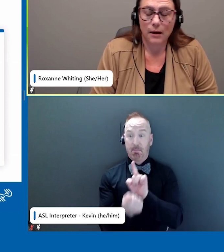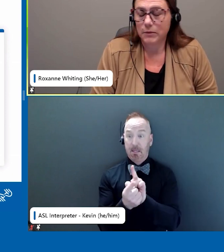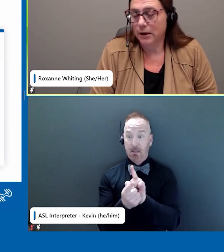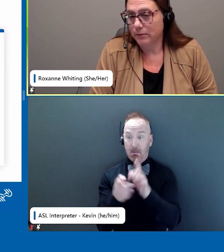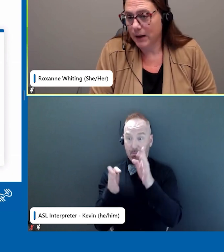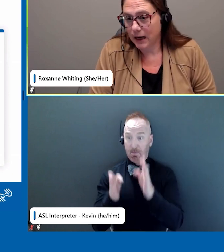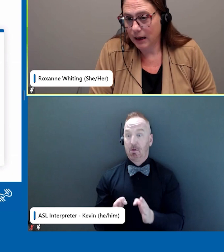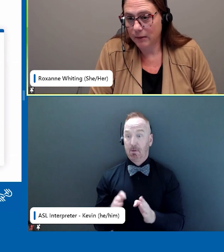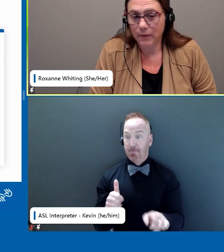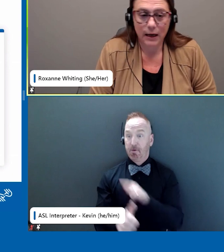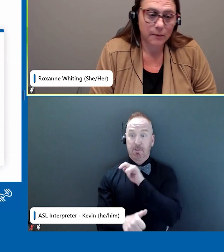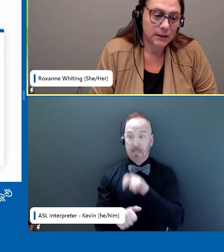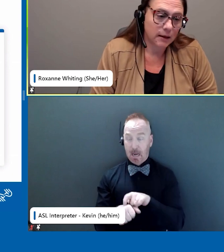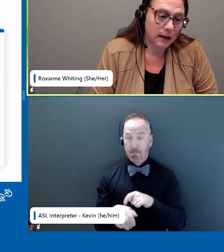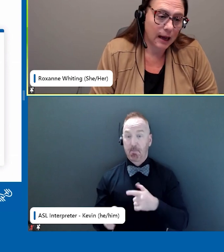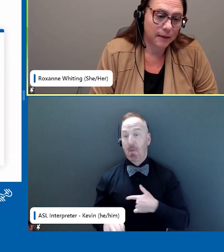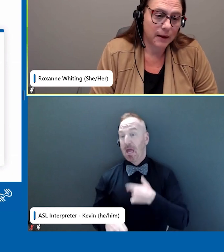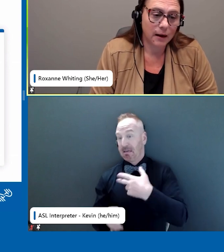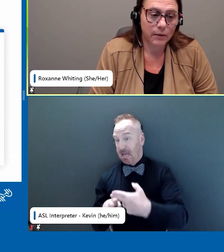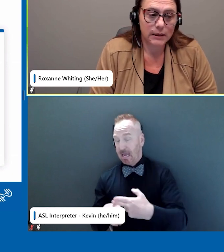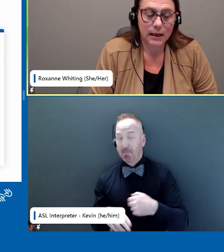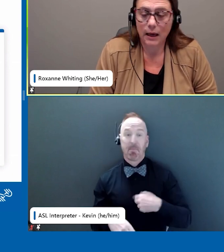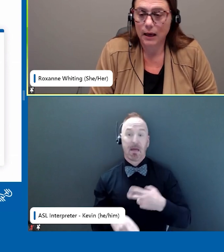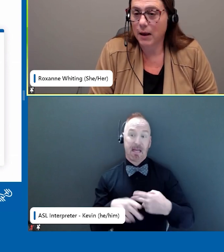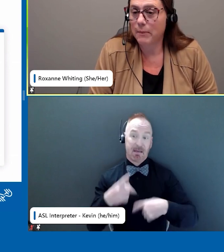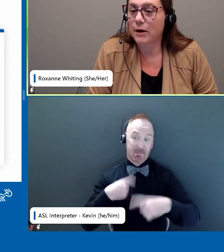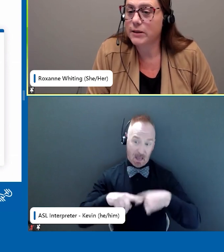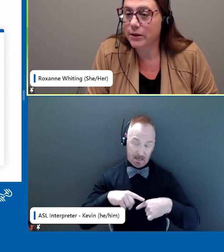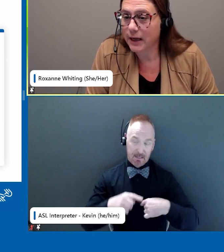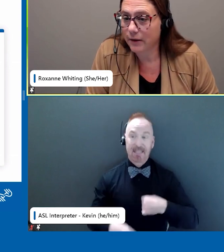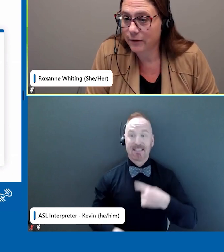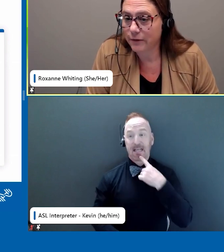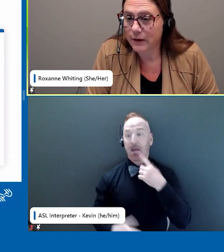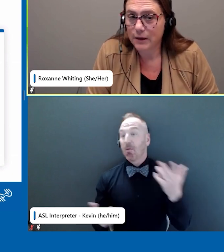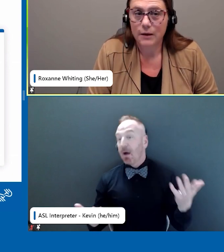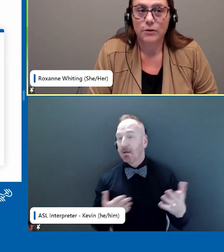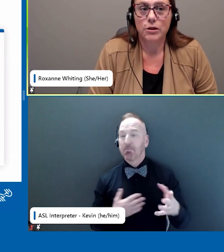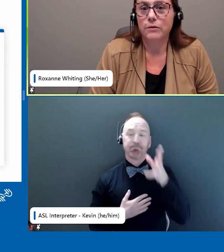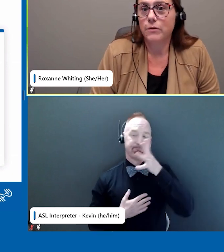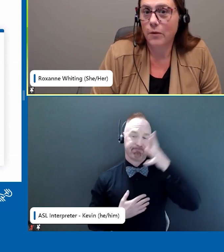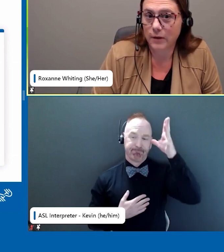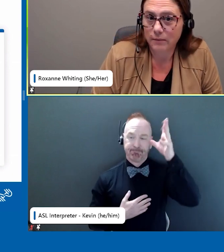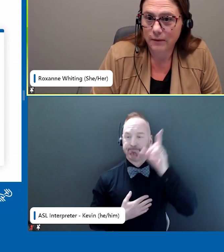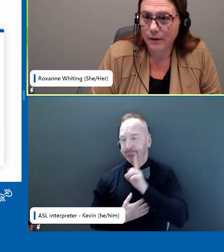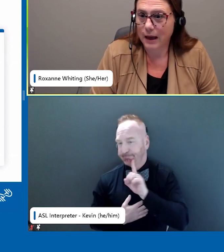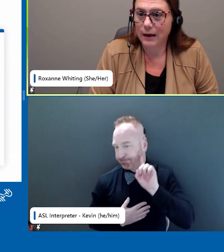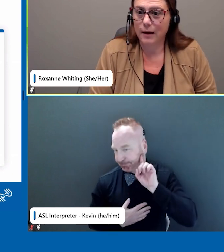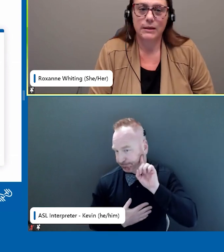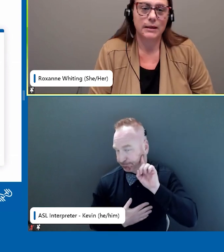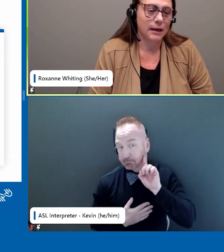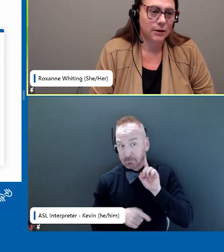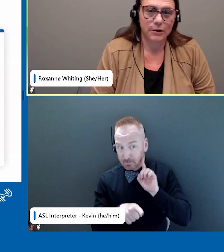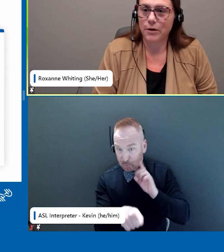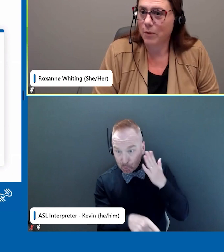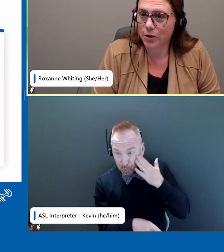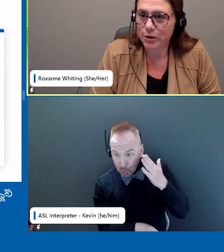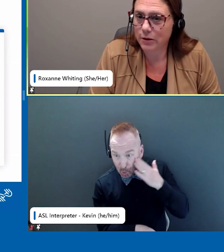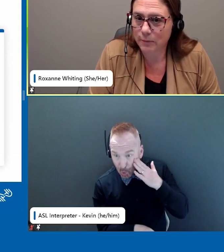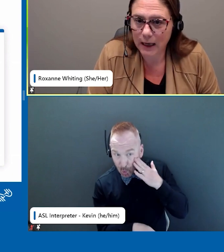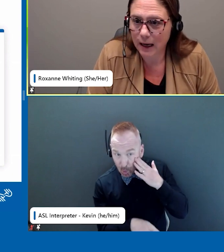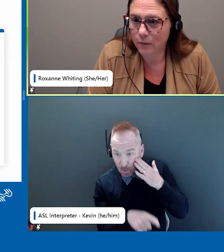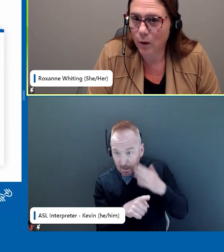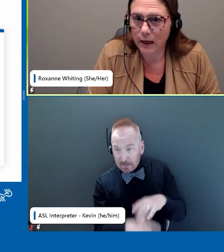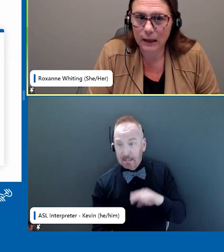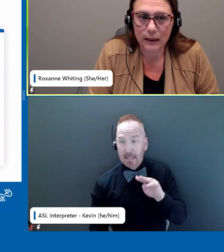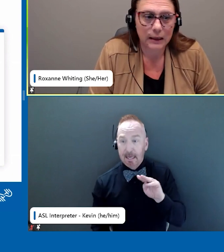would tell them my name sign, and then I would say, my parents are deaf. Do you know them? And I would say, do you know Marshall